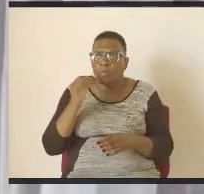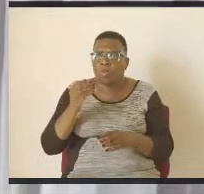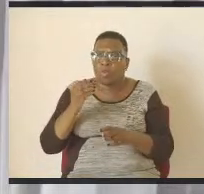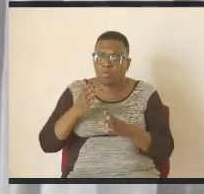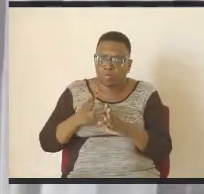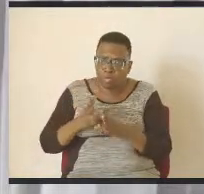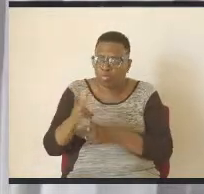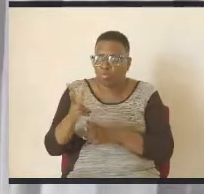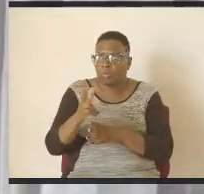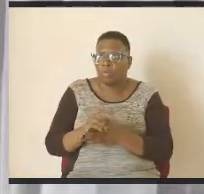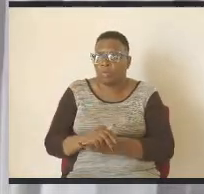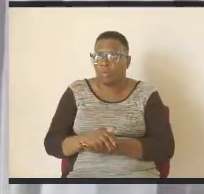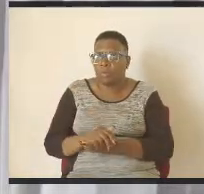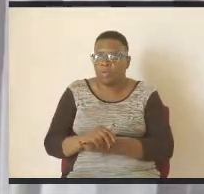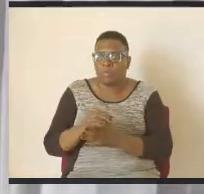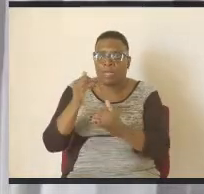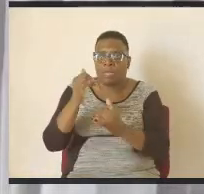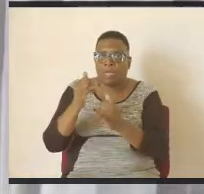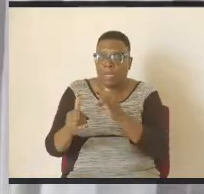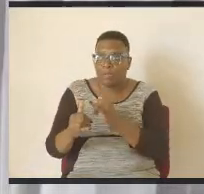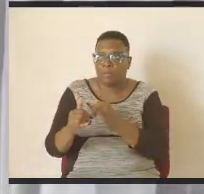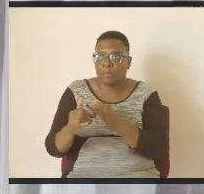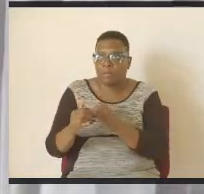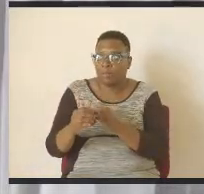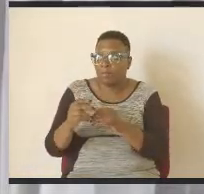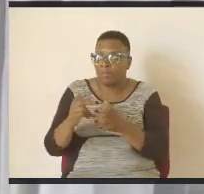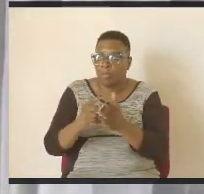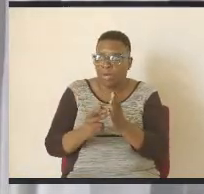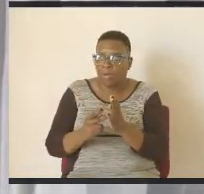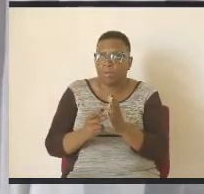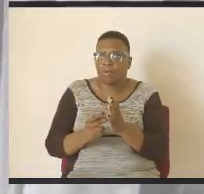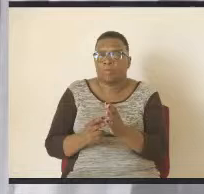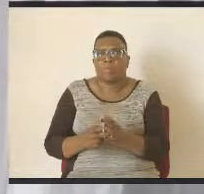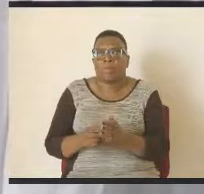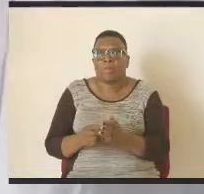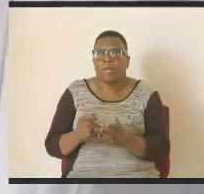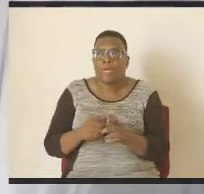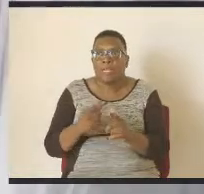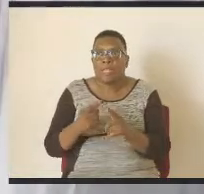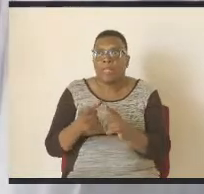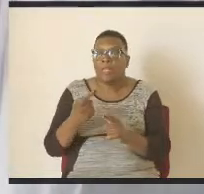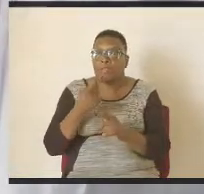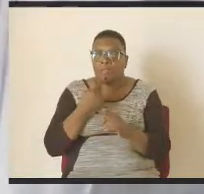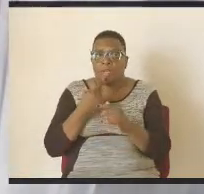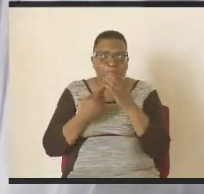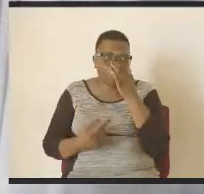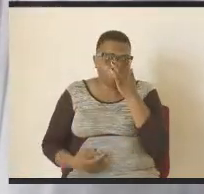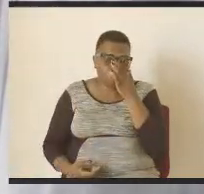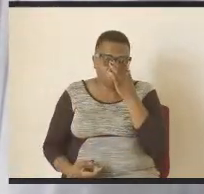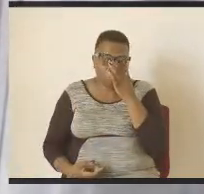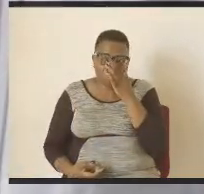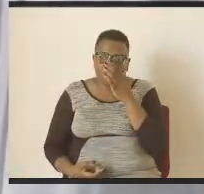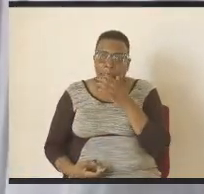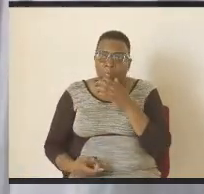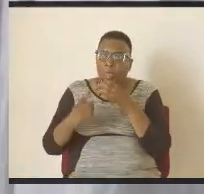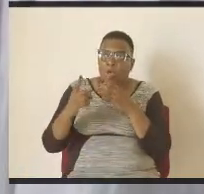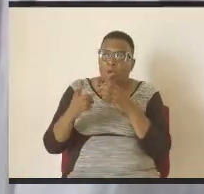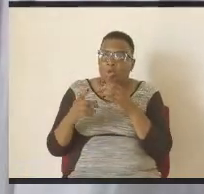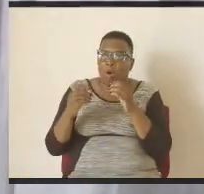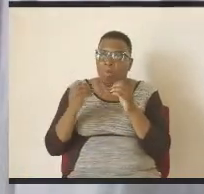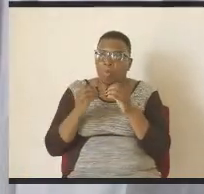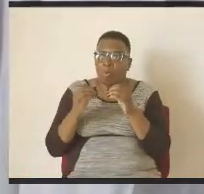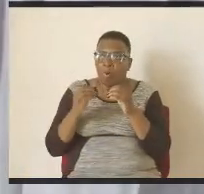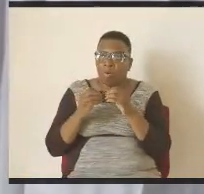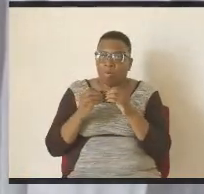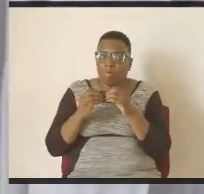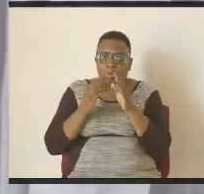last mile of the trip. And finally, he says here further, drivers are more likely to succumb to distractions or to